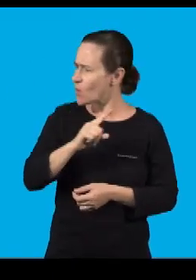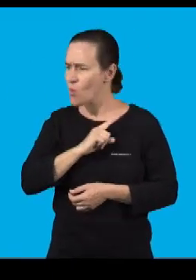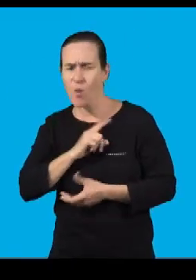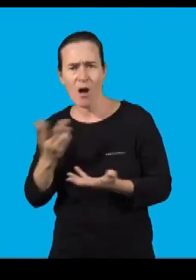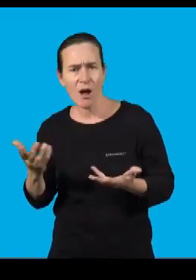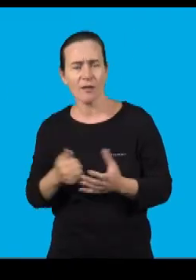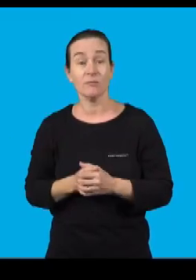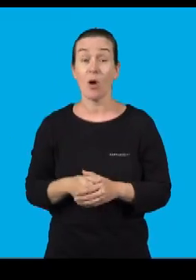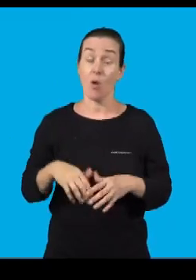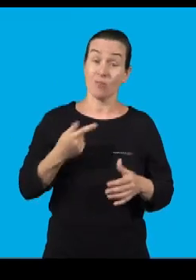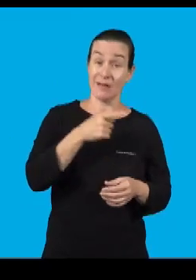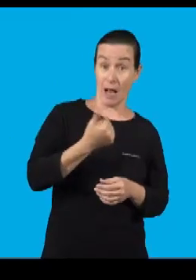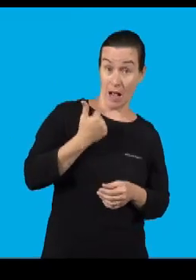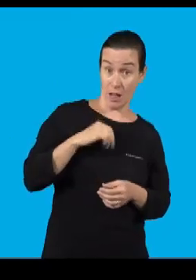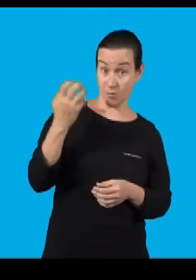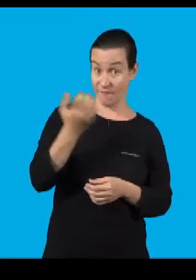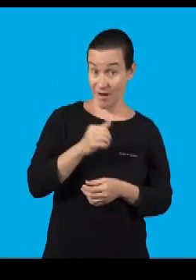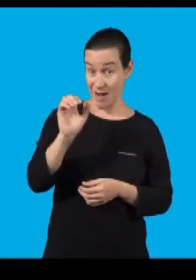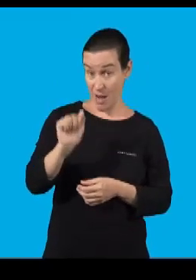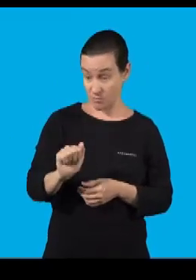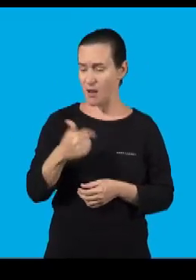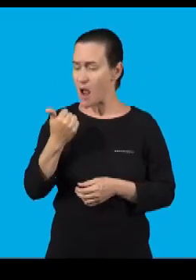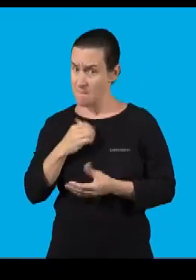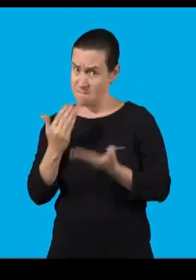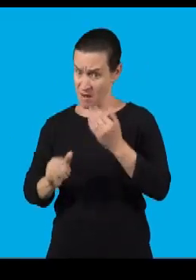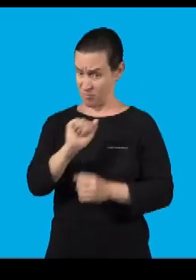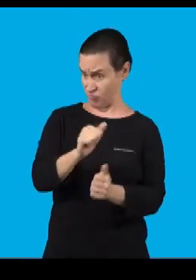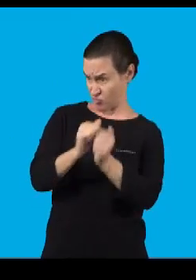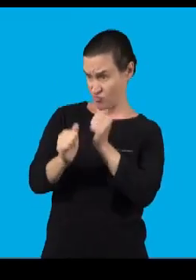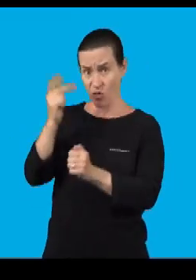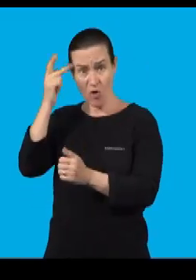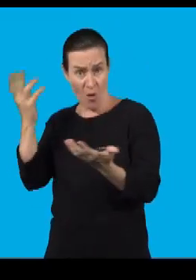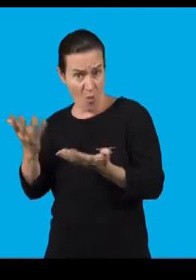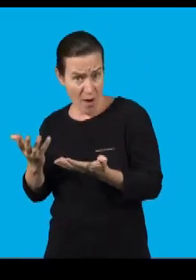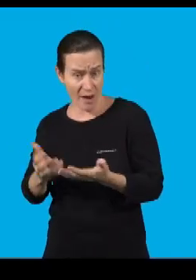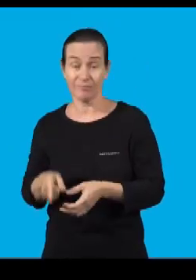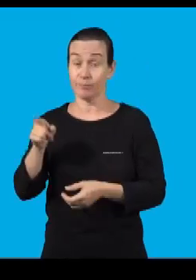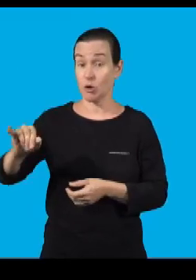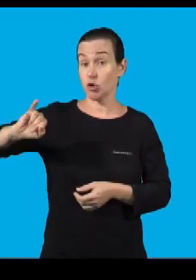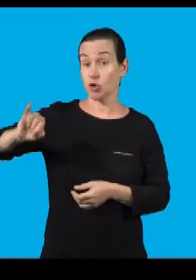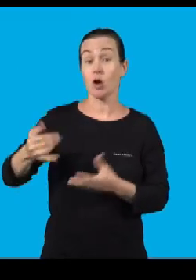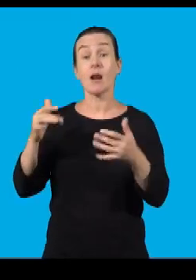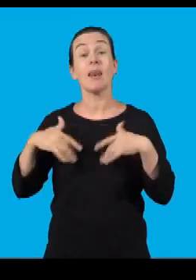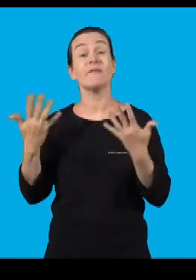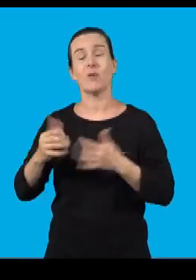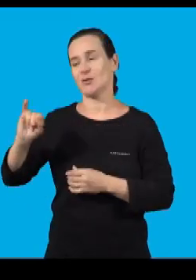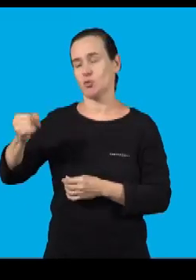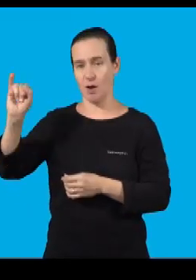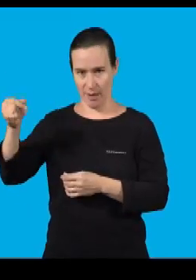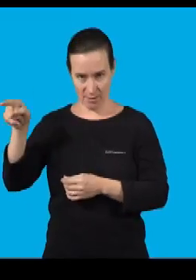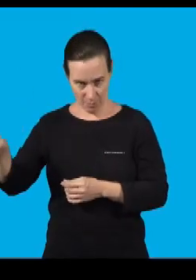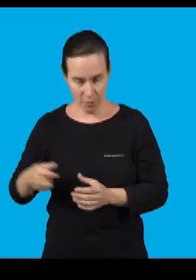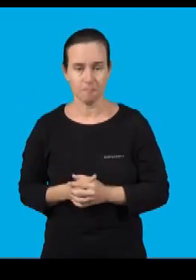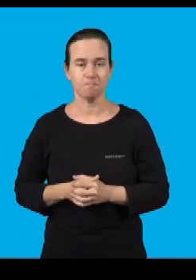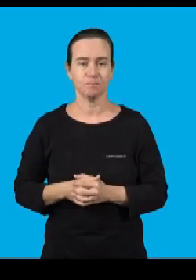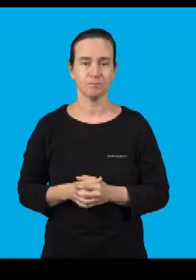find Absalom and he thought John, his brother, might know where he was. Remember, John is in Johannesburg as well. And that